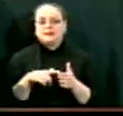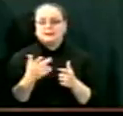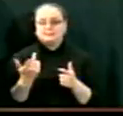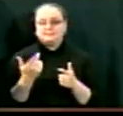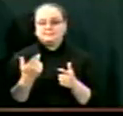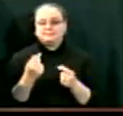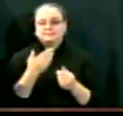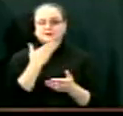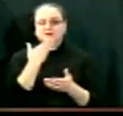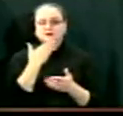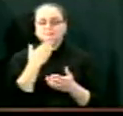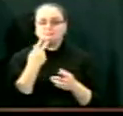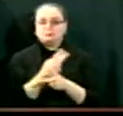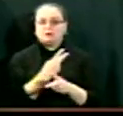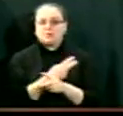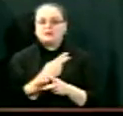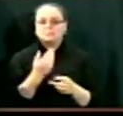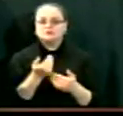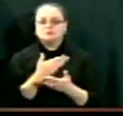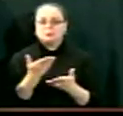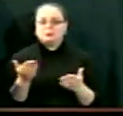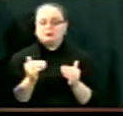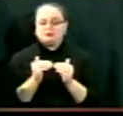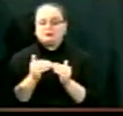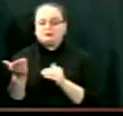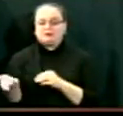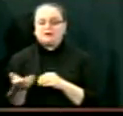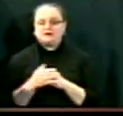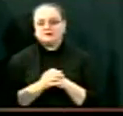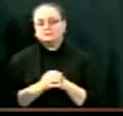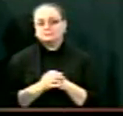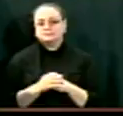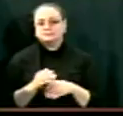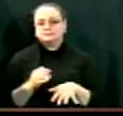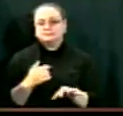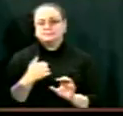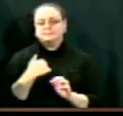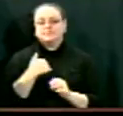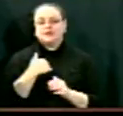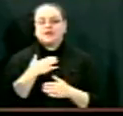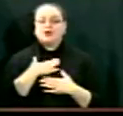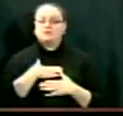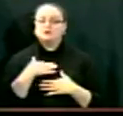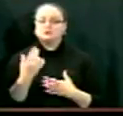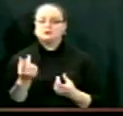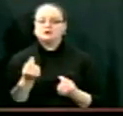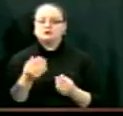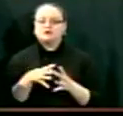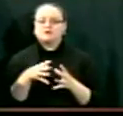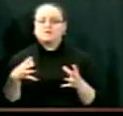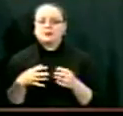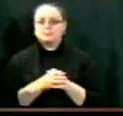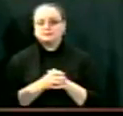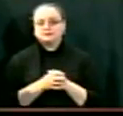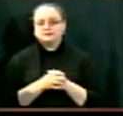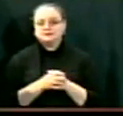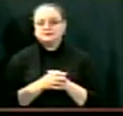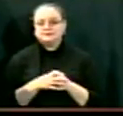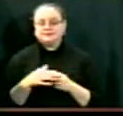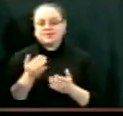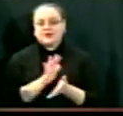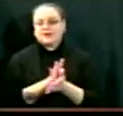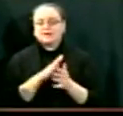did the multiplication, came out from that standpoint. But I appreciate what you do very much. This